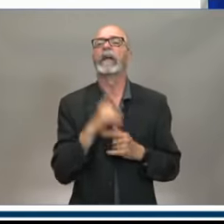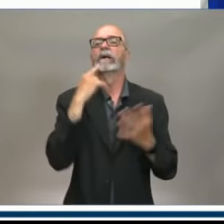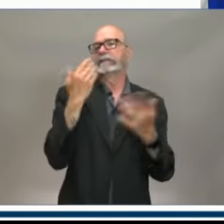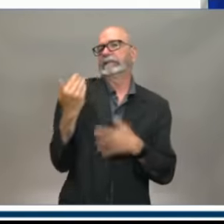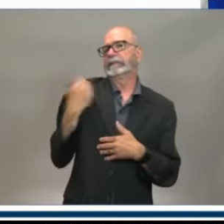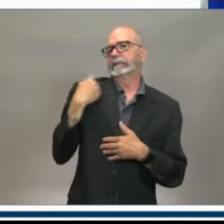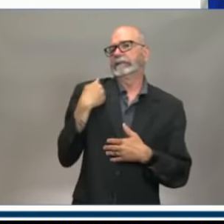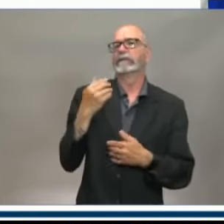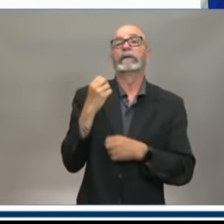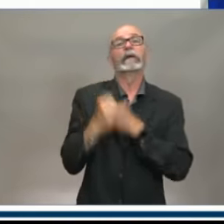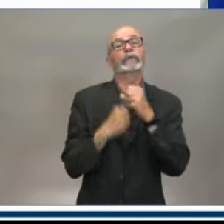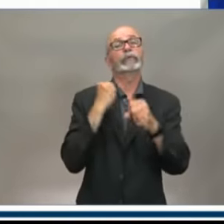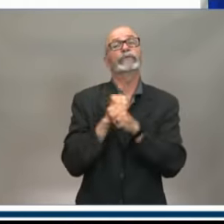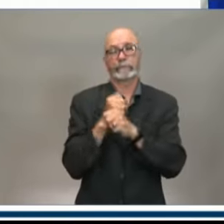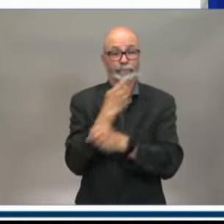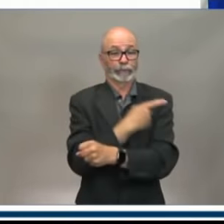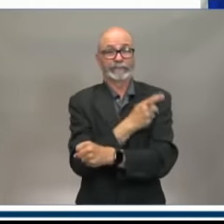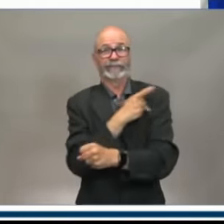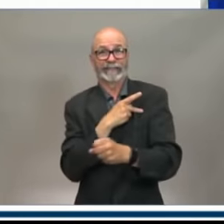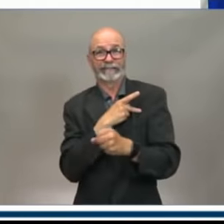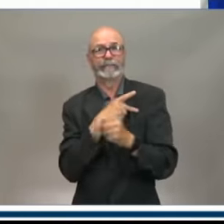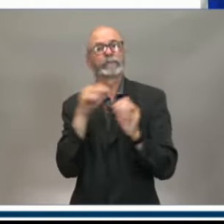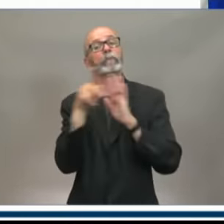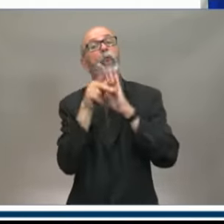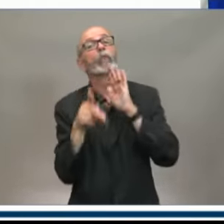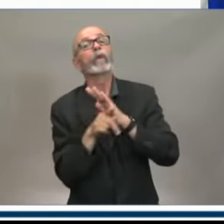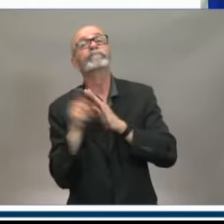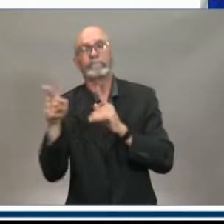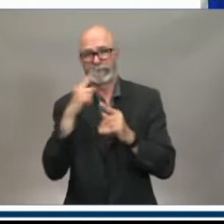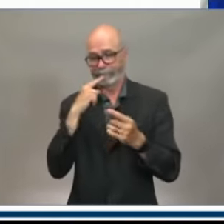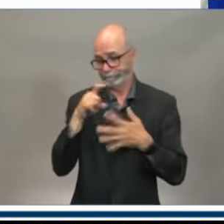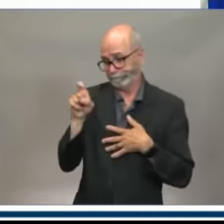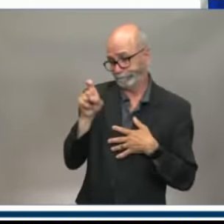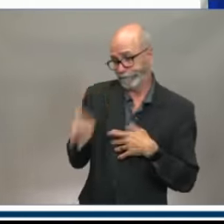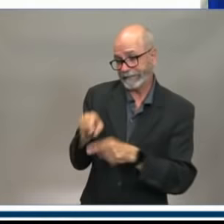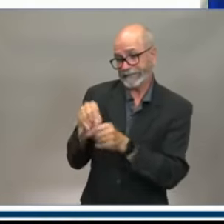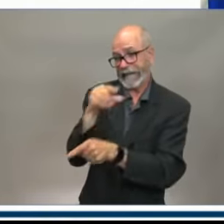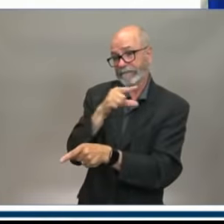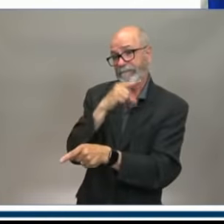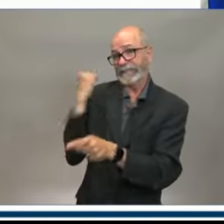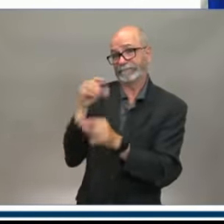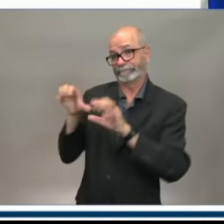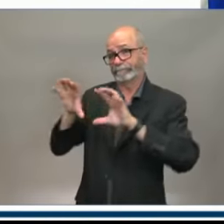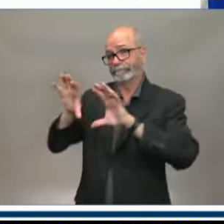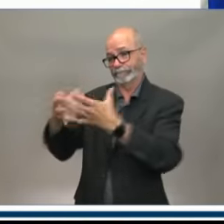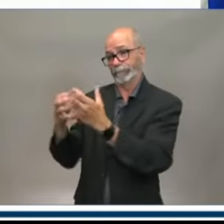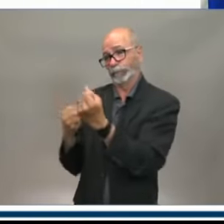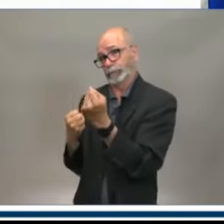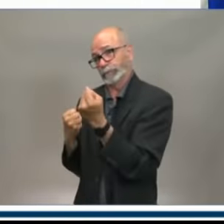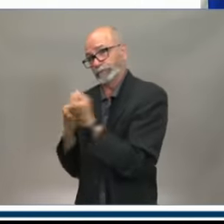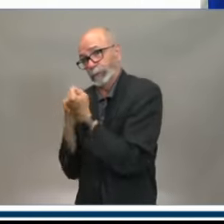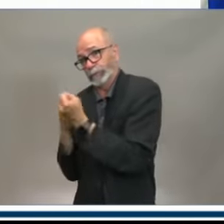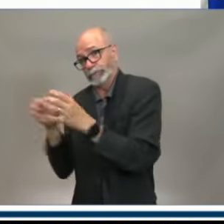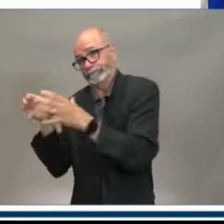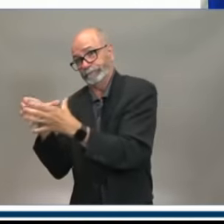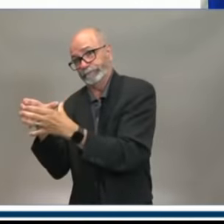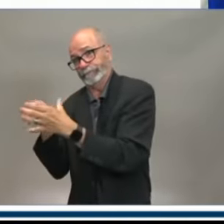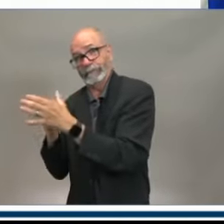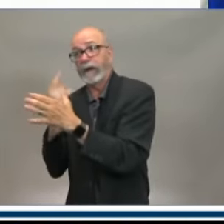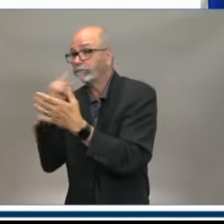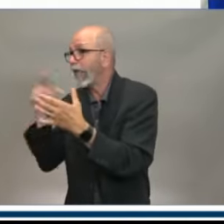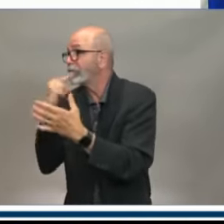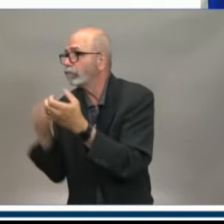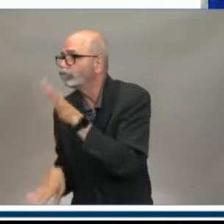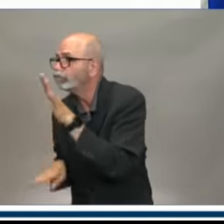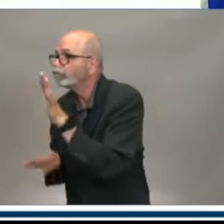has been to support Halifax with the view that if Halifax prospers, Nova Scotia prospers. Well, now we have a